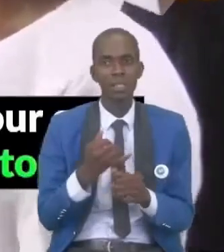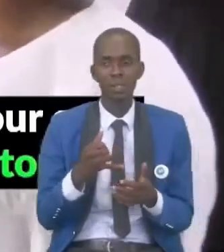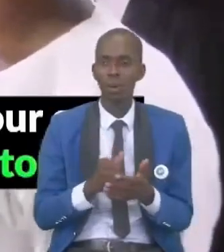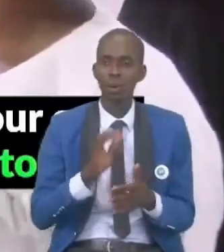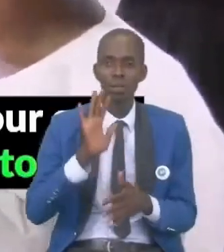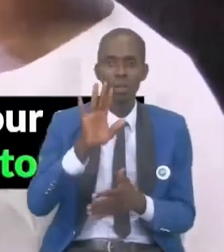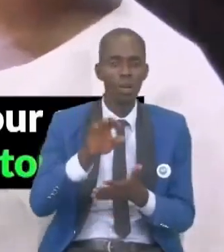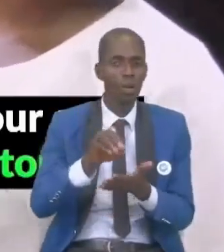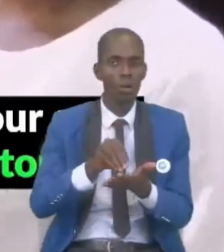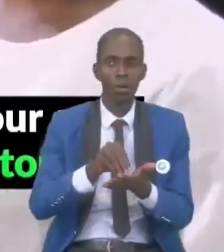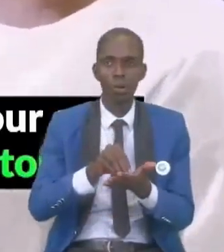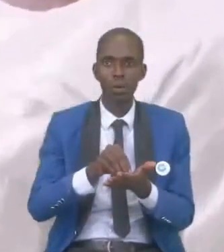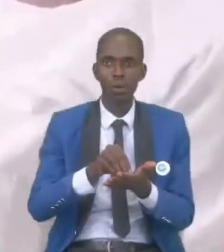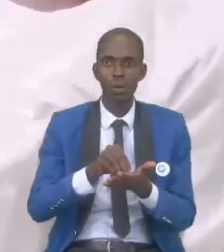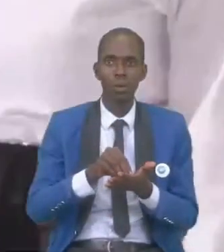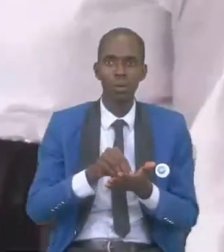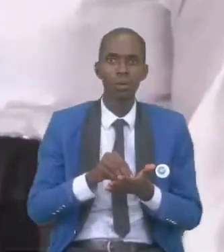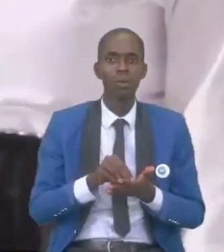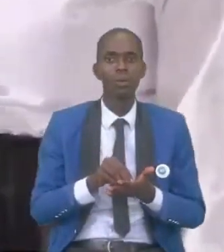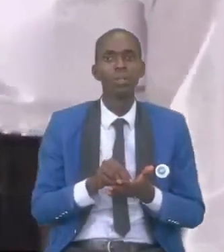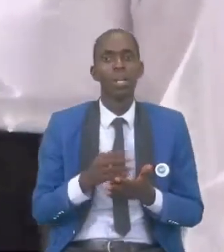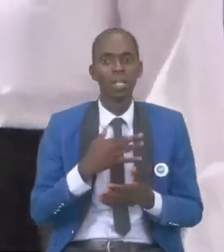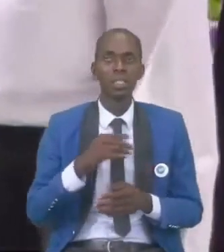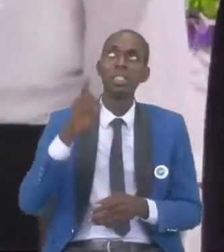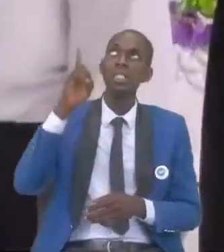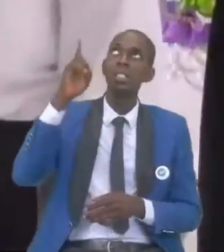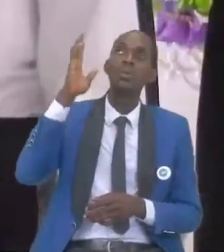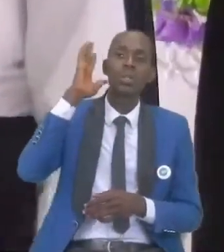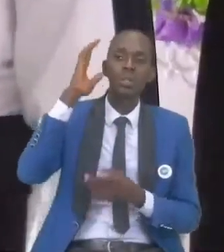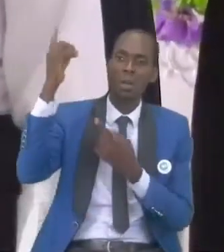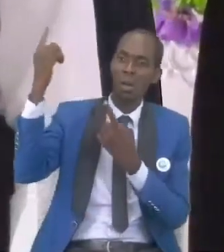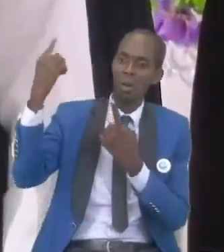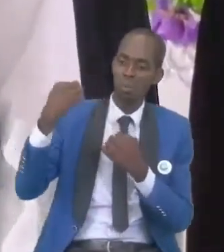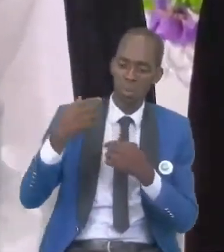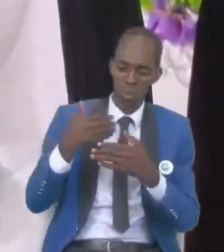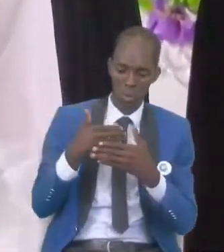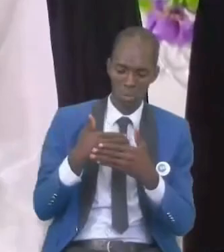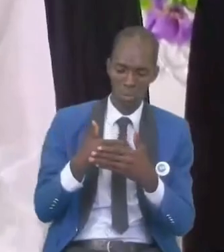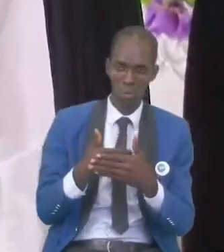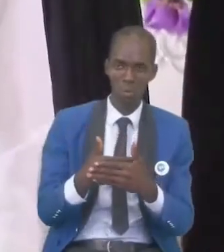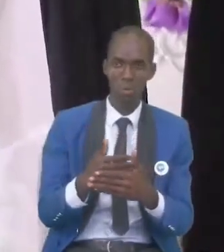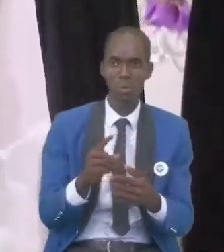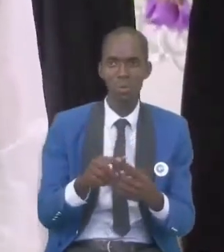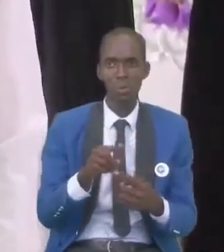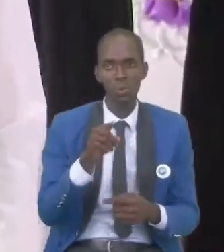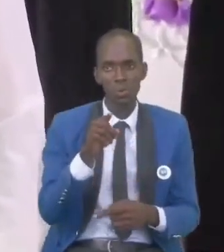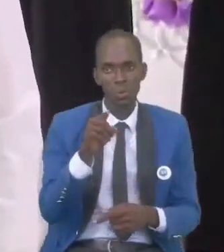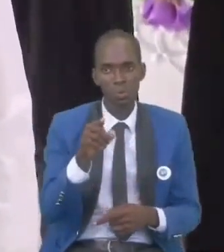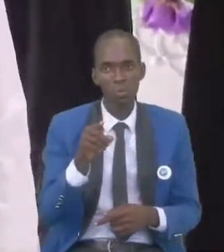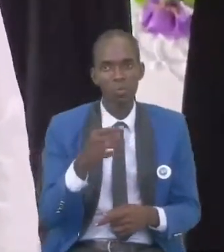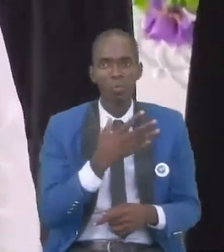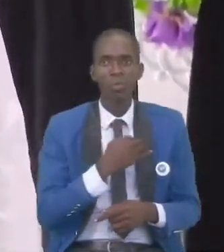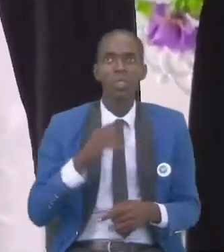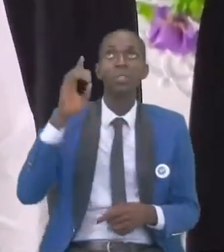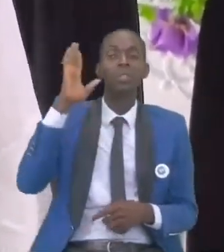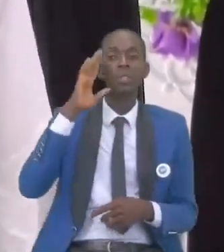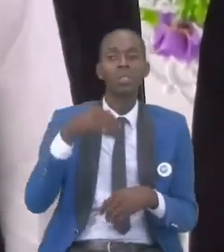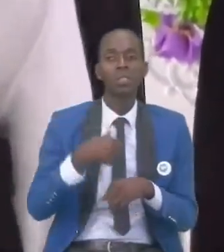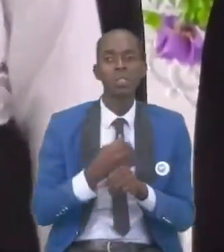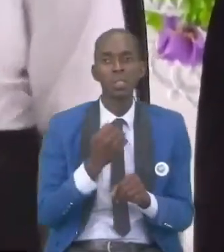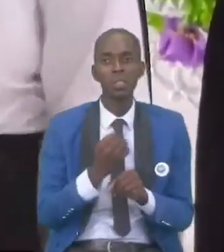on your own, and he'll come close to you and he'll